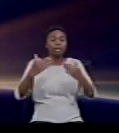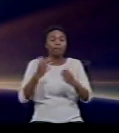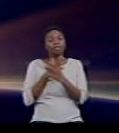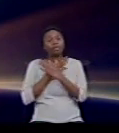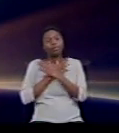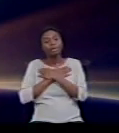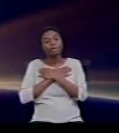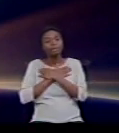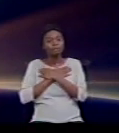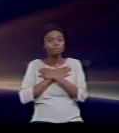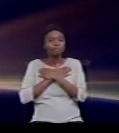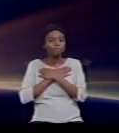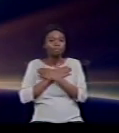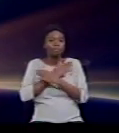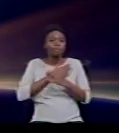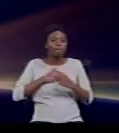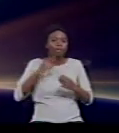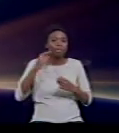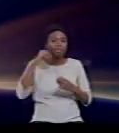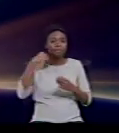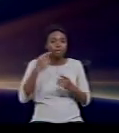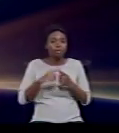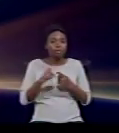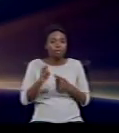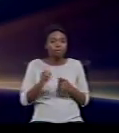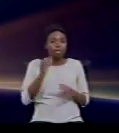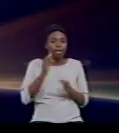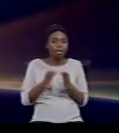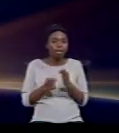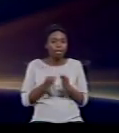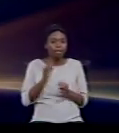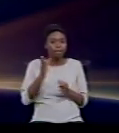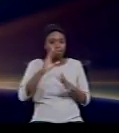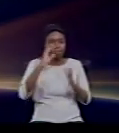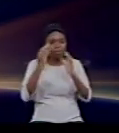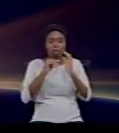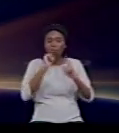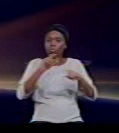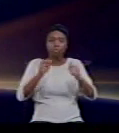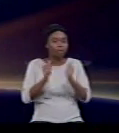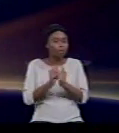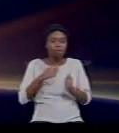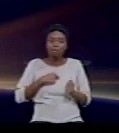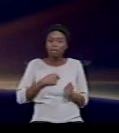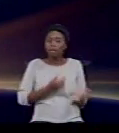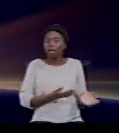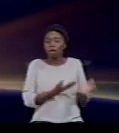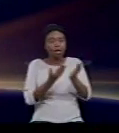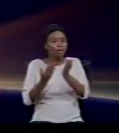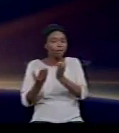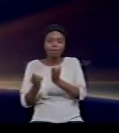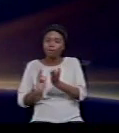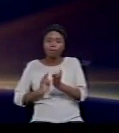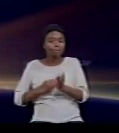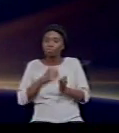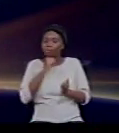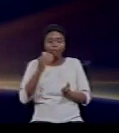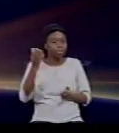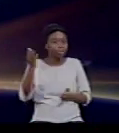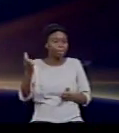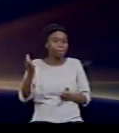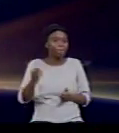I will give thee rest. And he said unto him, If thy presence go not with me, carry us not up